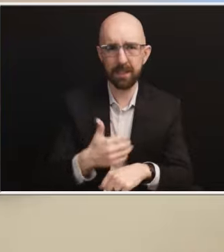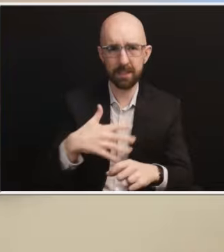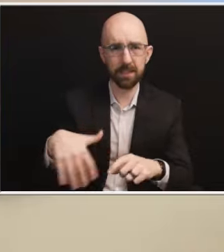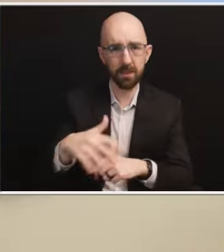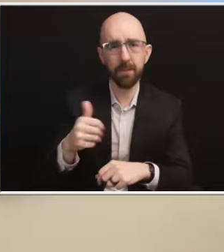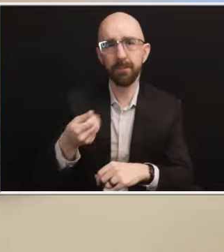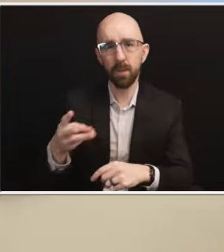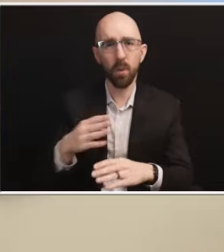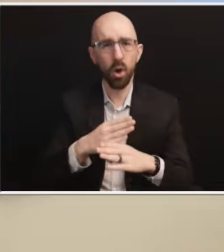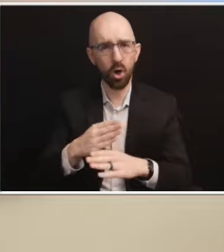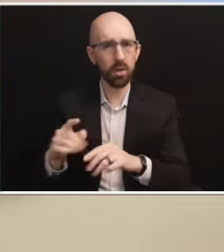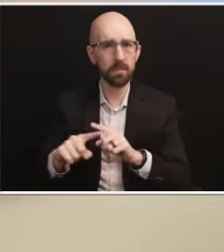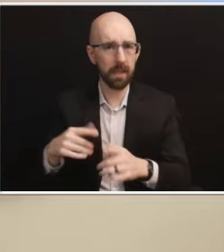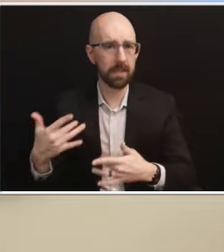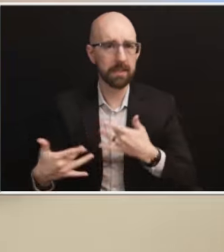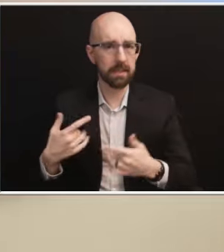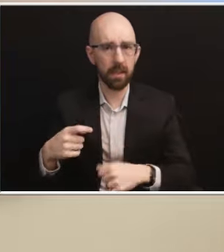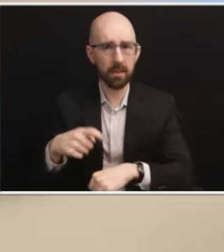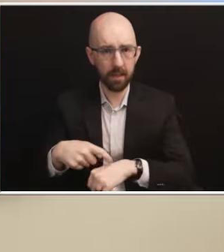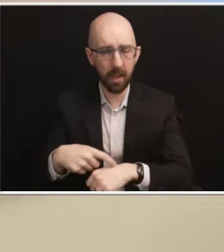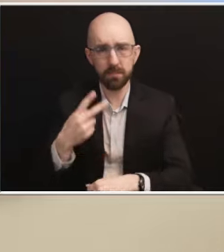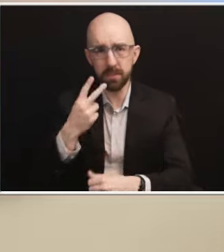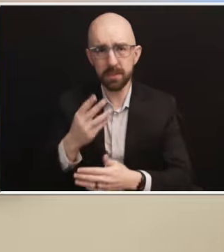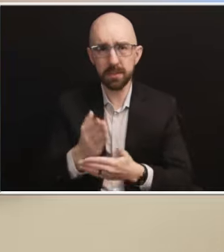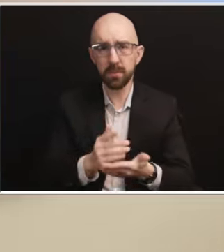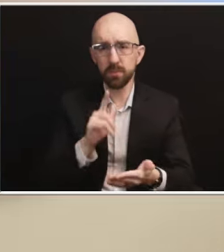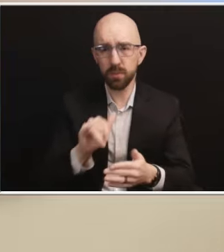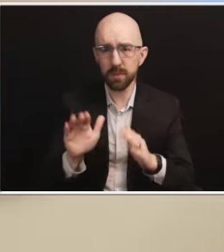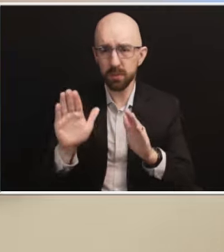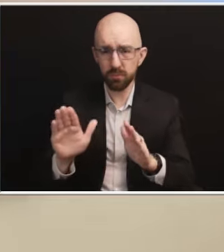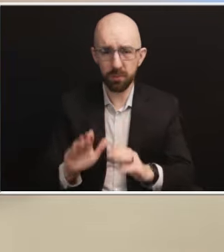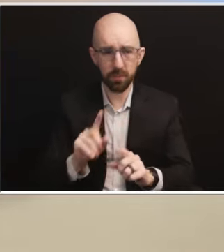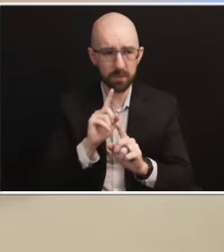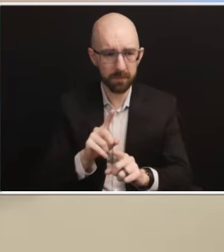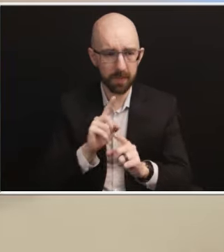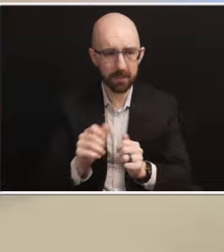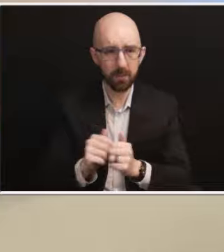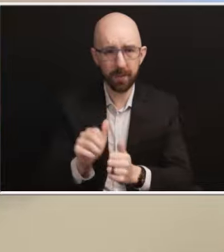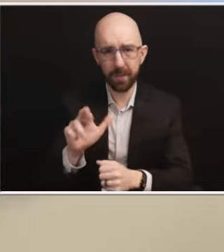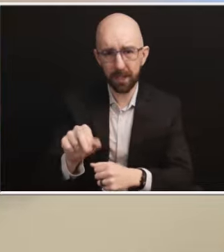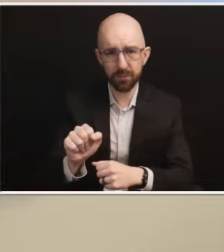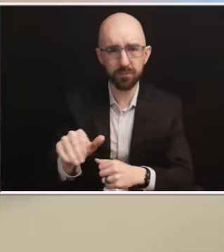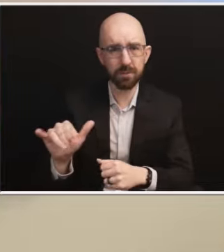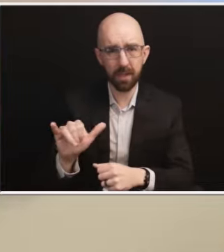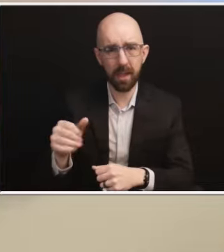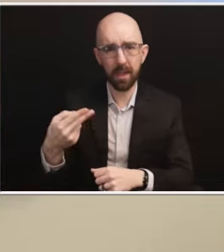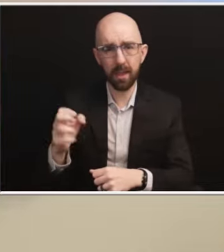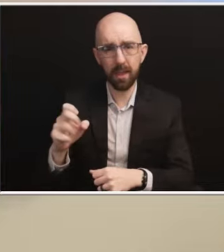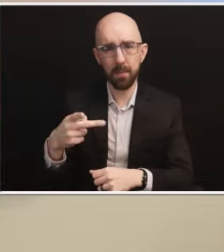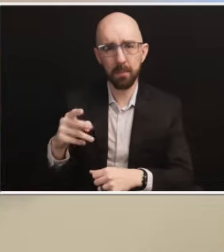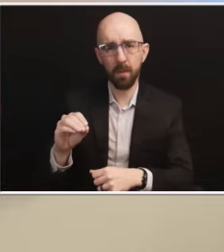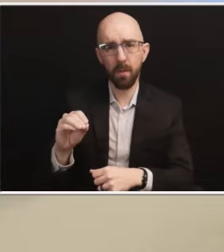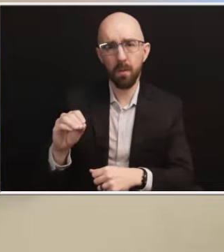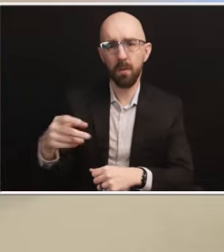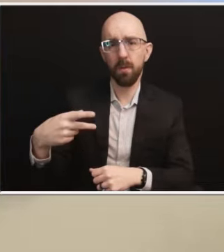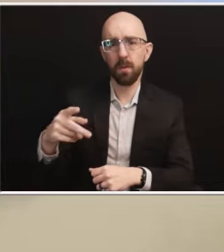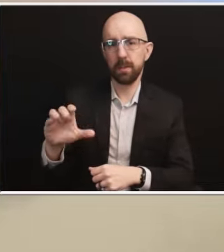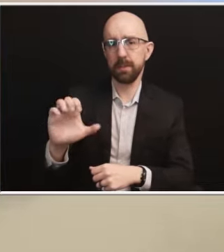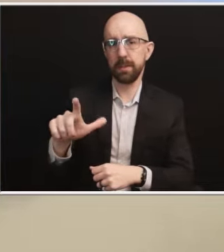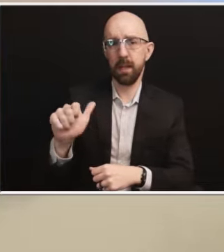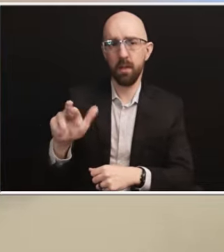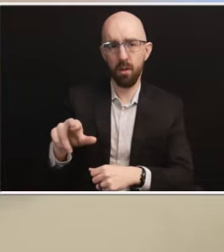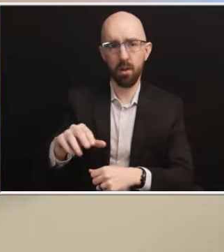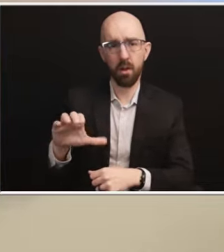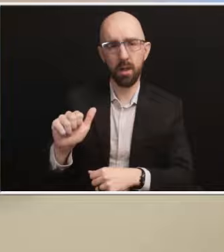very exciting time. We're seeing some really great responses with cancers like hepatocellular carcinoma, which we were fortunate to